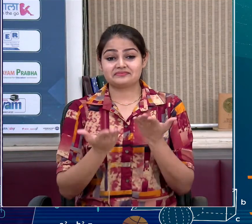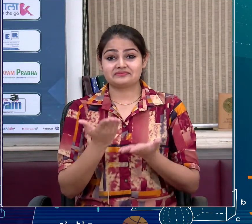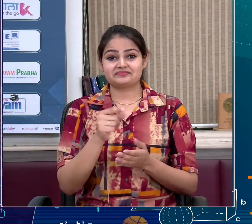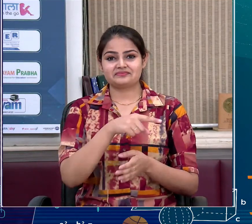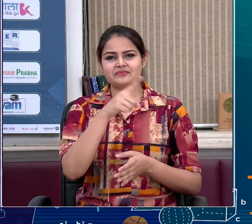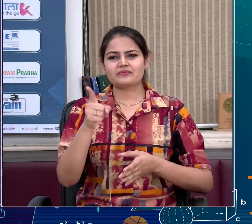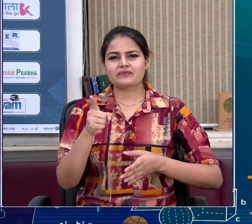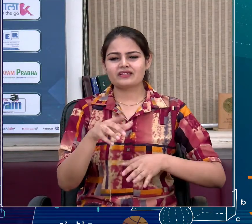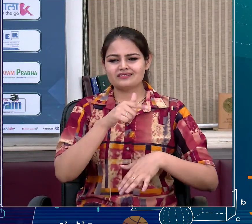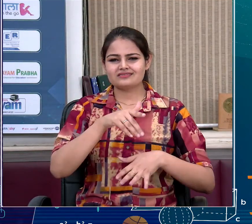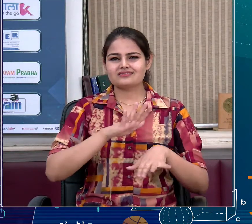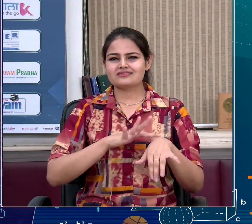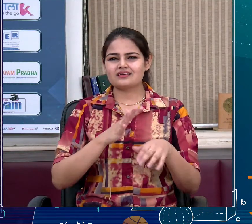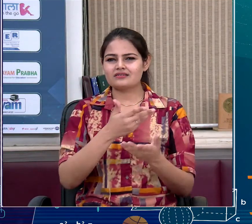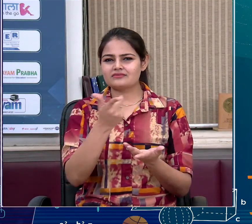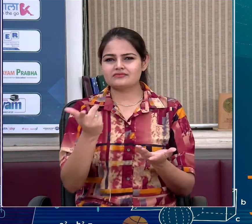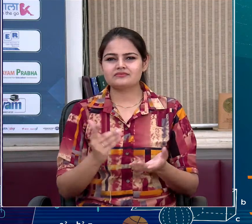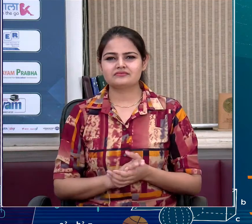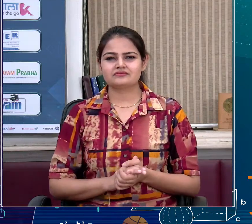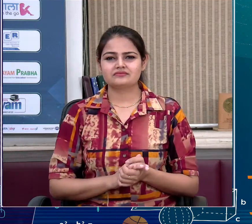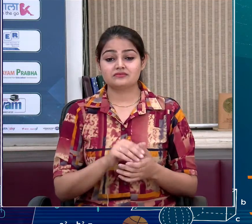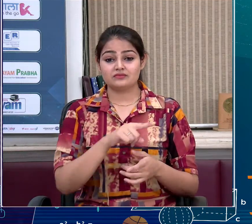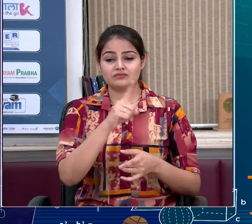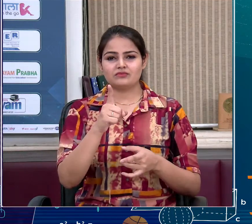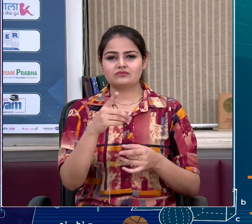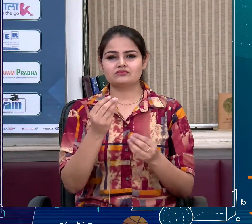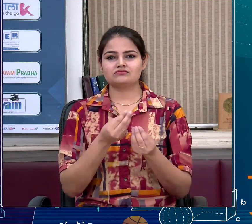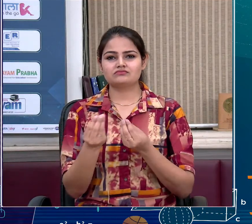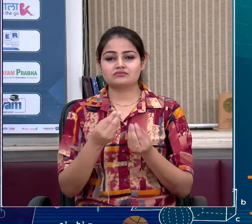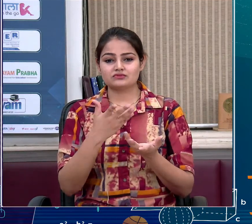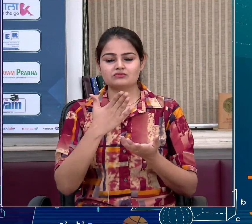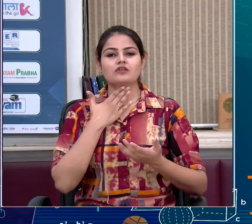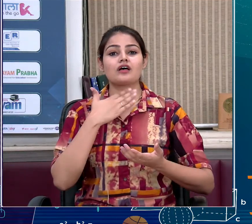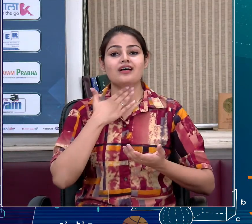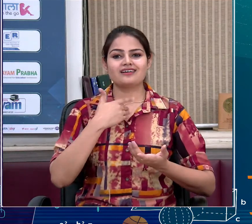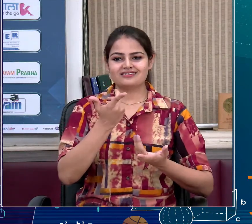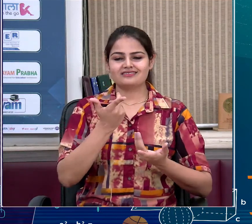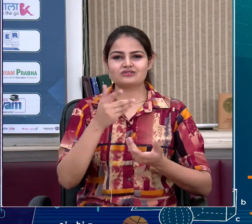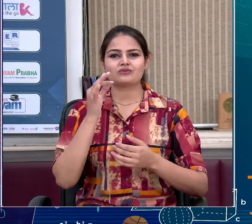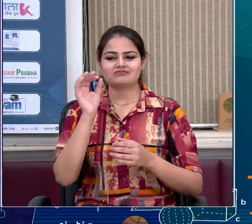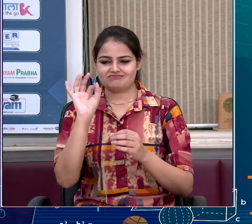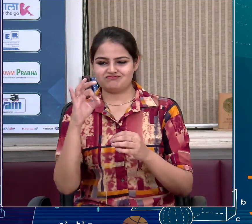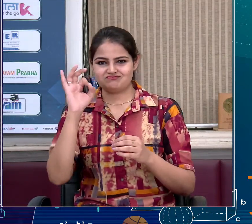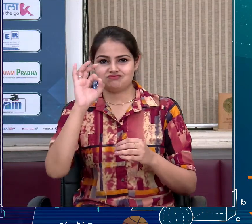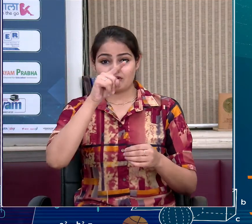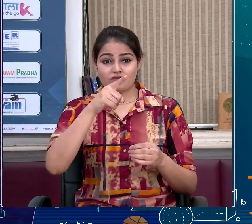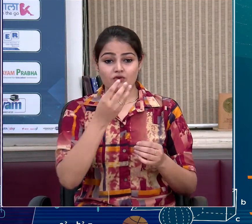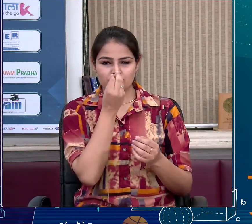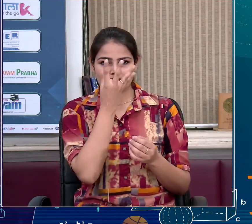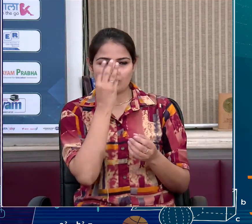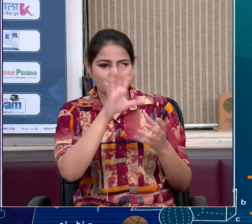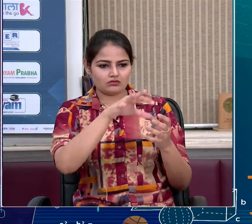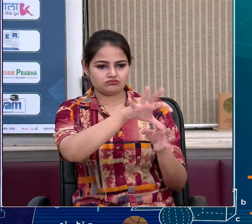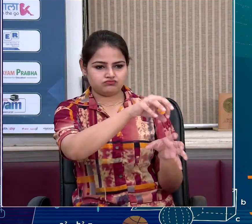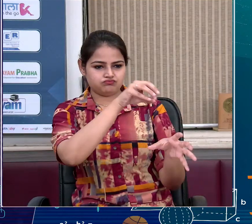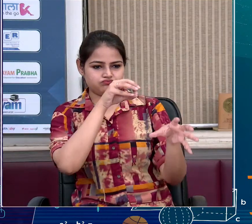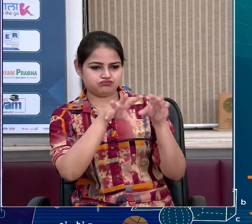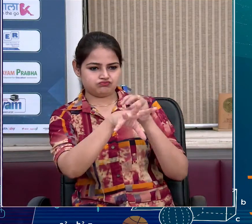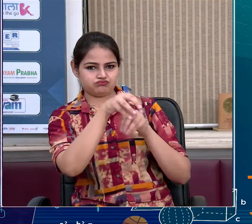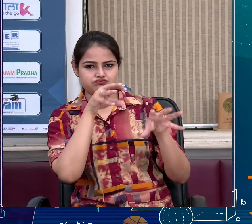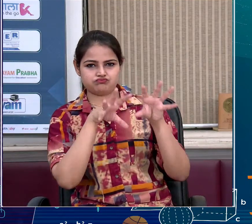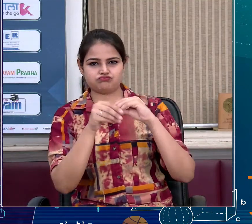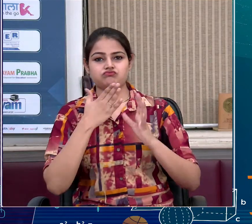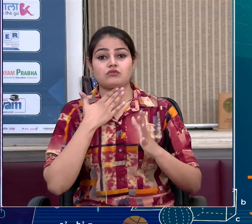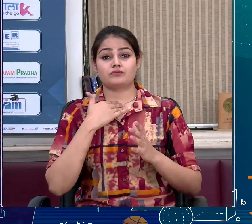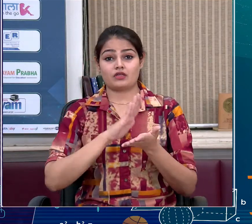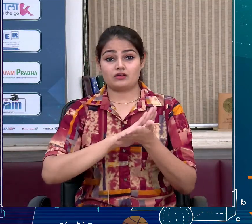At times you can make it also that, have you seen the bee? We get the honey from the honeybee. So these are the few things, where you connect the